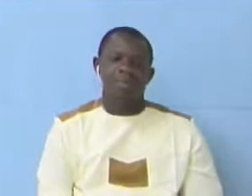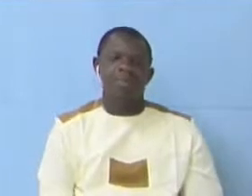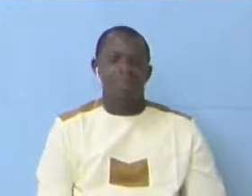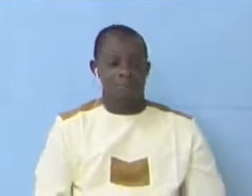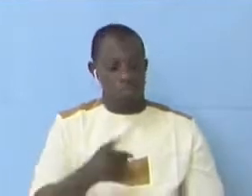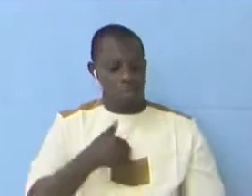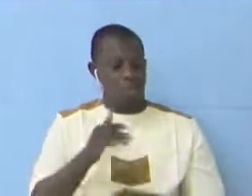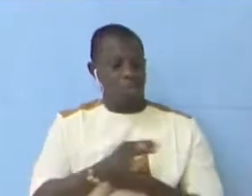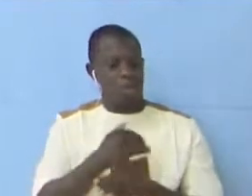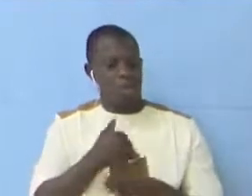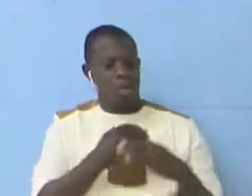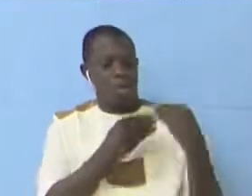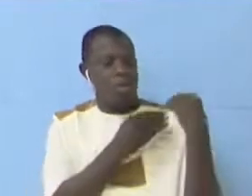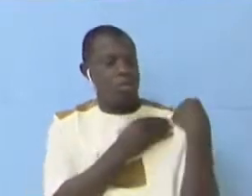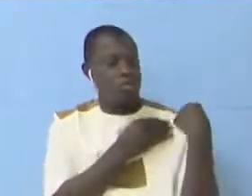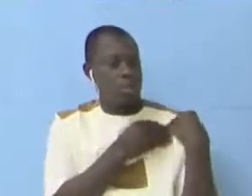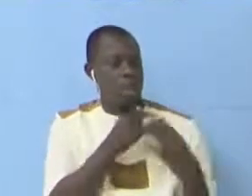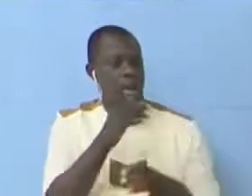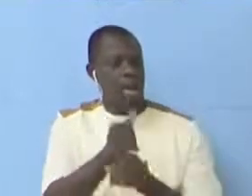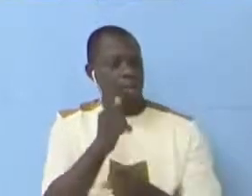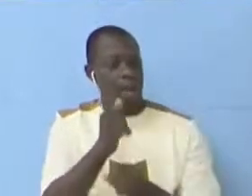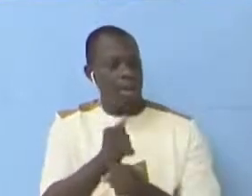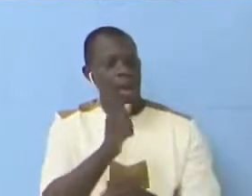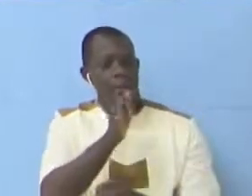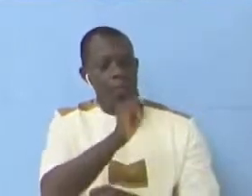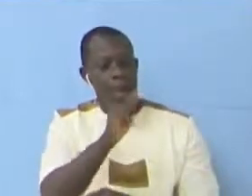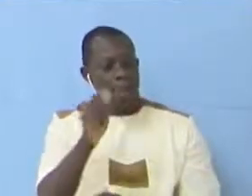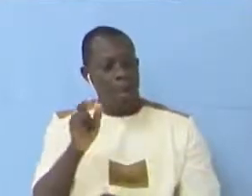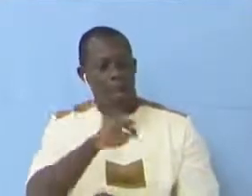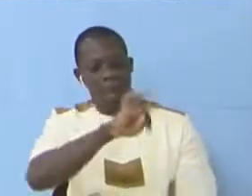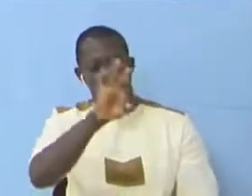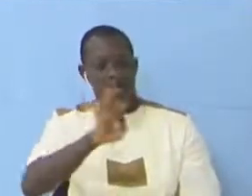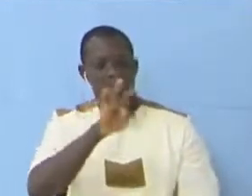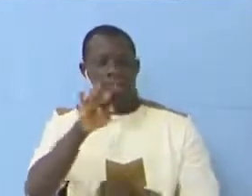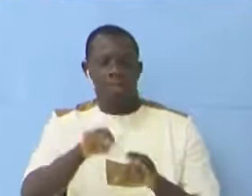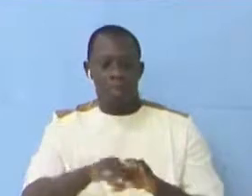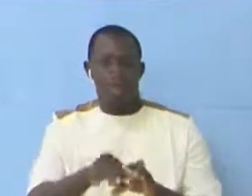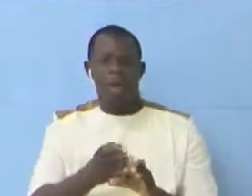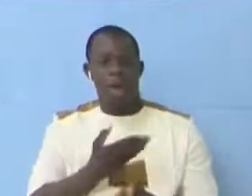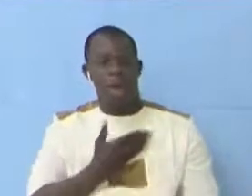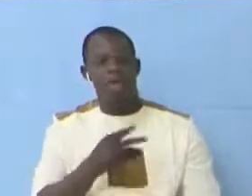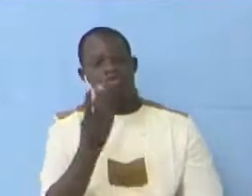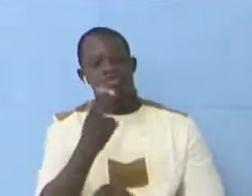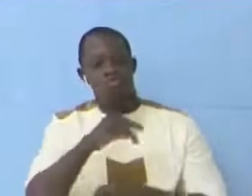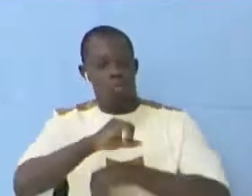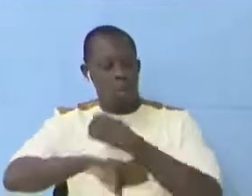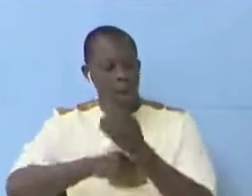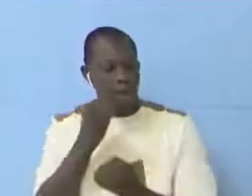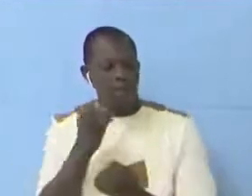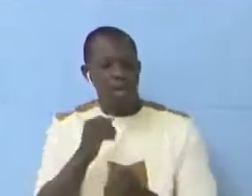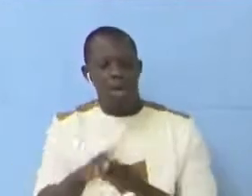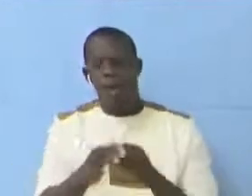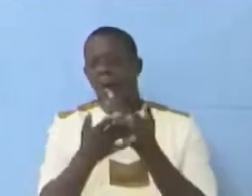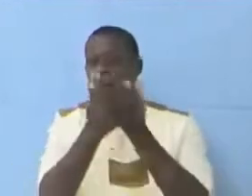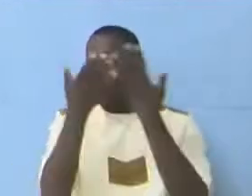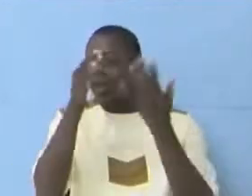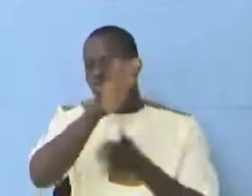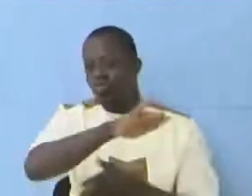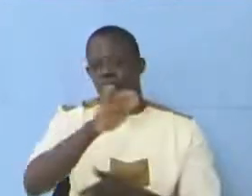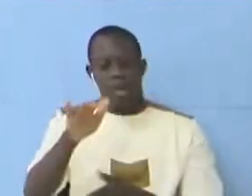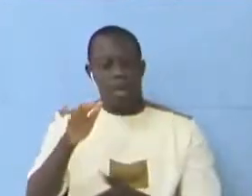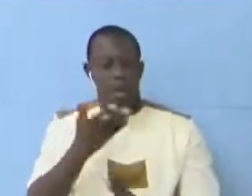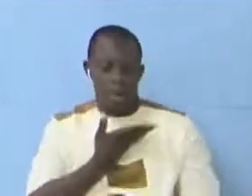breadwinner. Ndax man nag ma gàddu woon 2 seen wives mbir. and lots of kids, mashallah. maa ngi amoon ñaari soxna ak ay